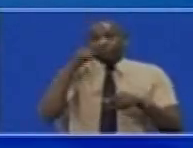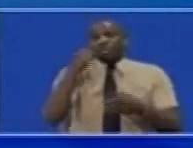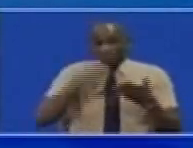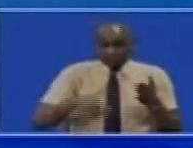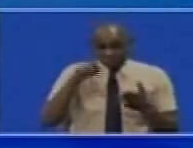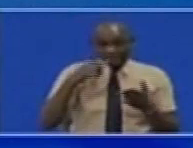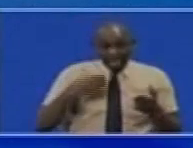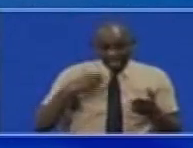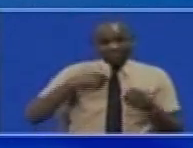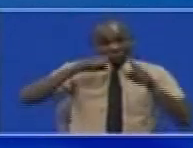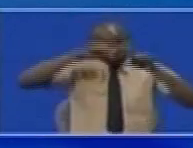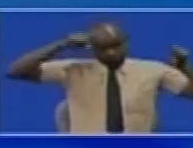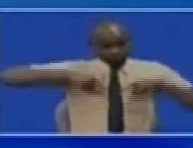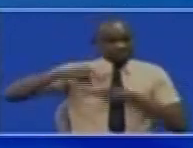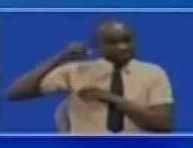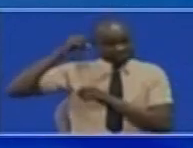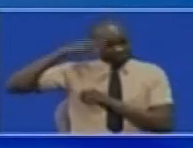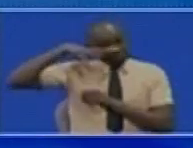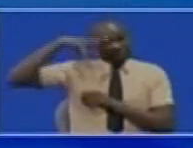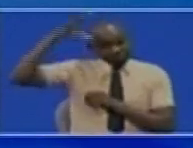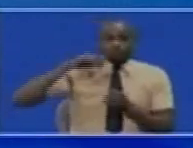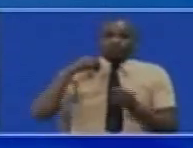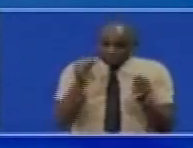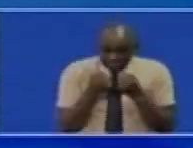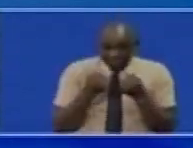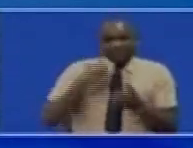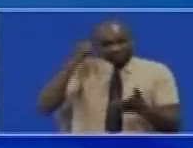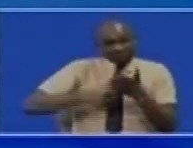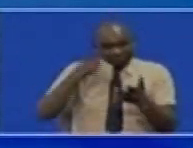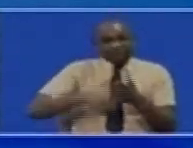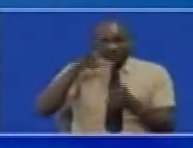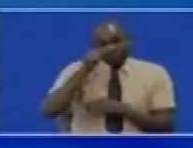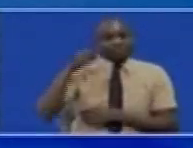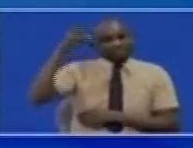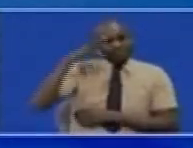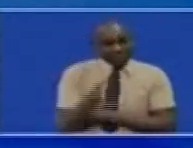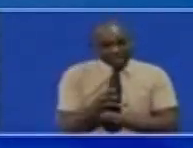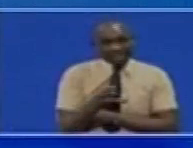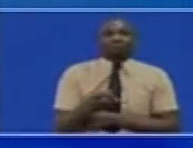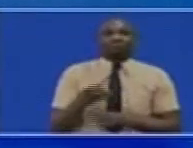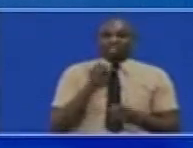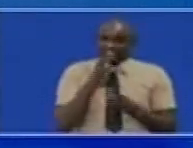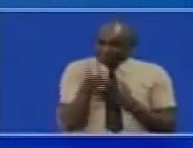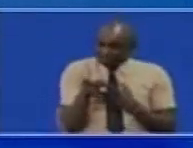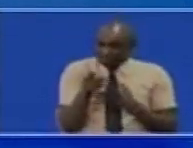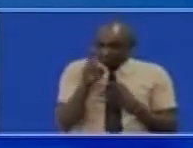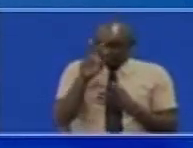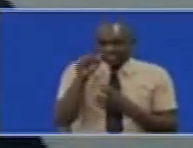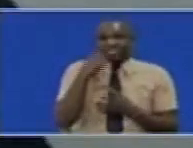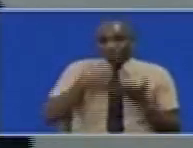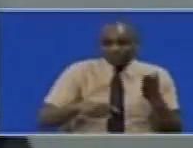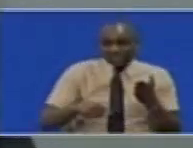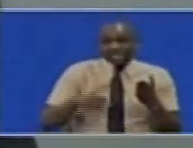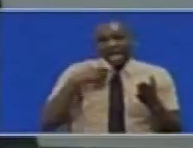its own solar power electricity to save on electricity costs and on income. The Chancellor, Professor Musili Wambua, revealed